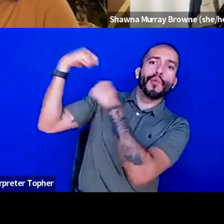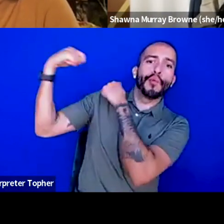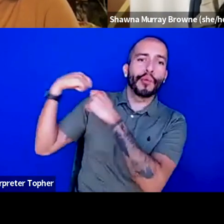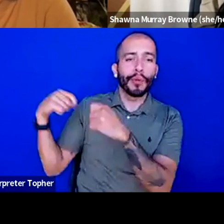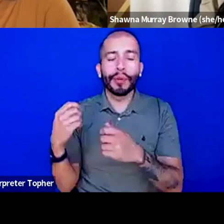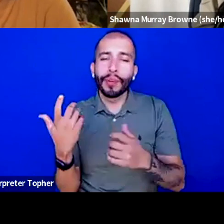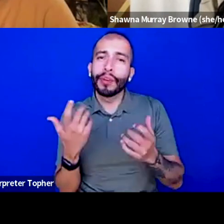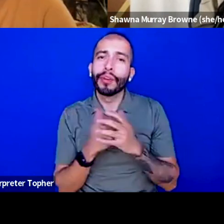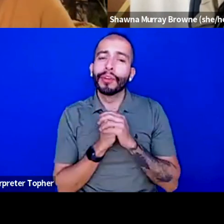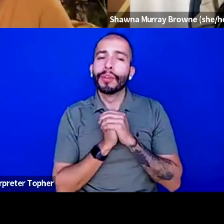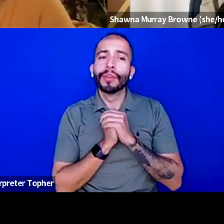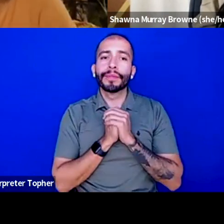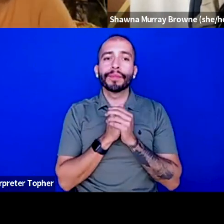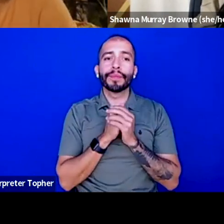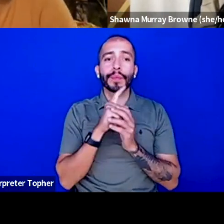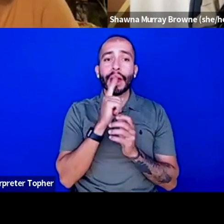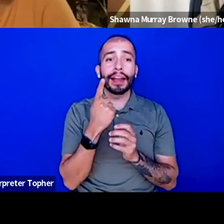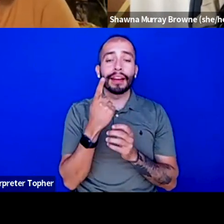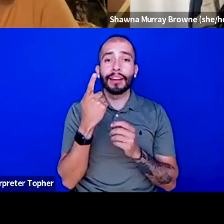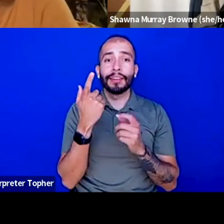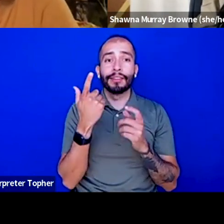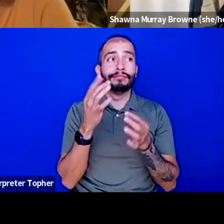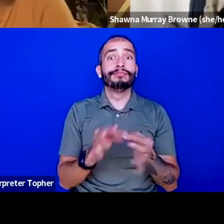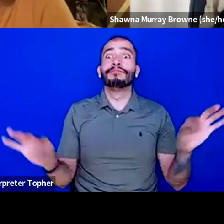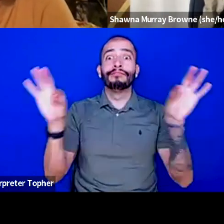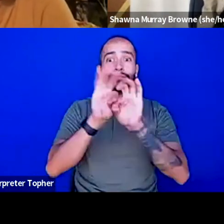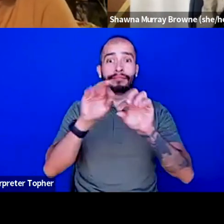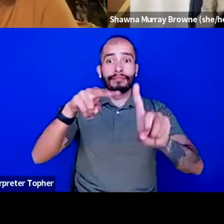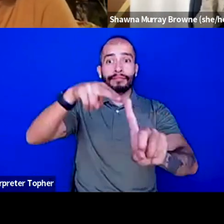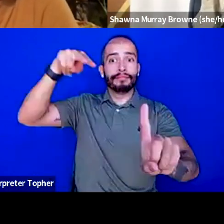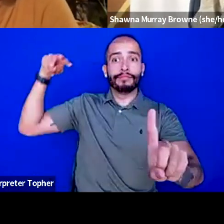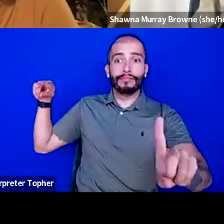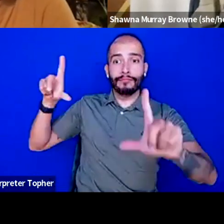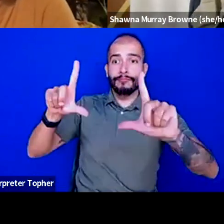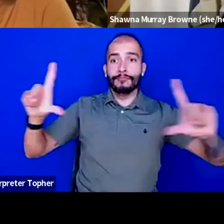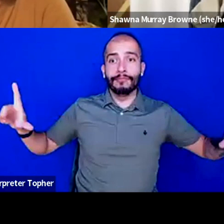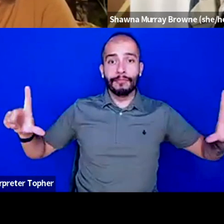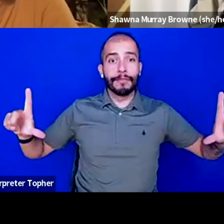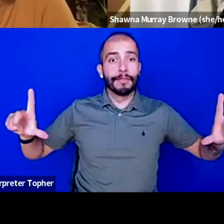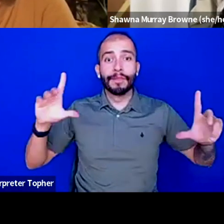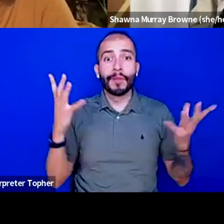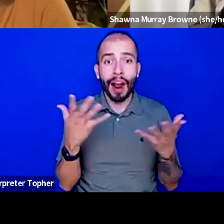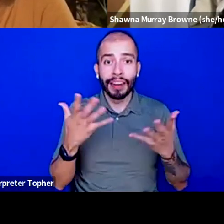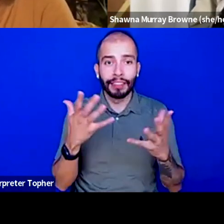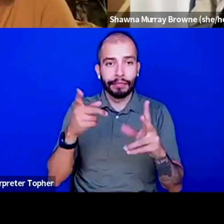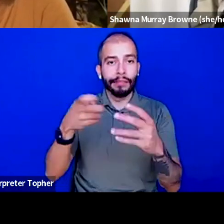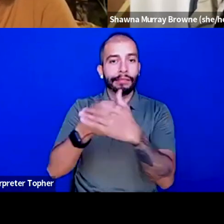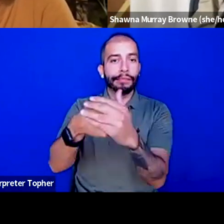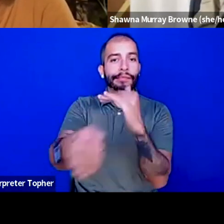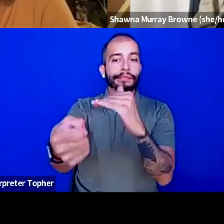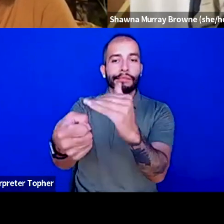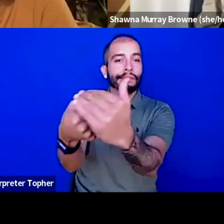of picture here is one about carcerality and containment, and not so much one about care. And I think that it's really important for us to kind of